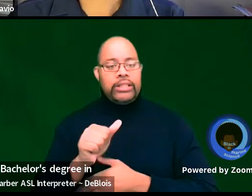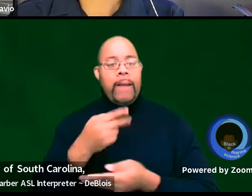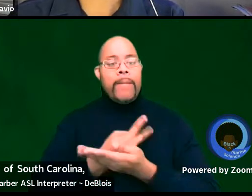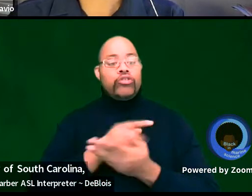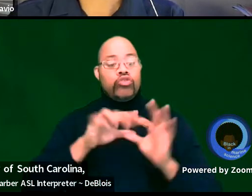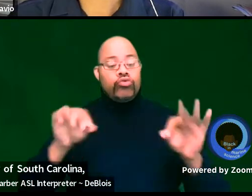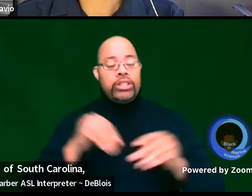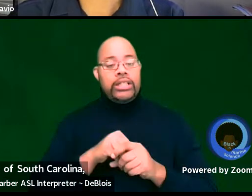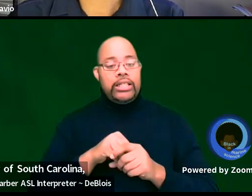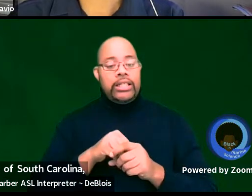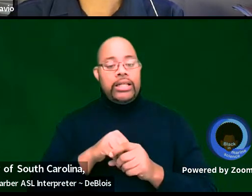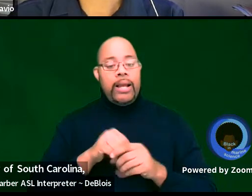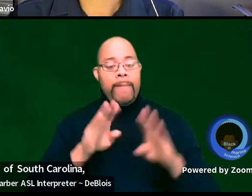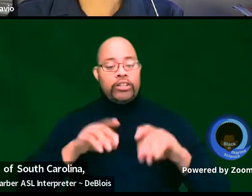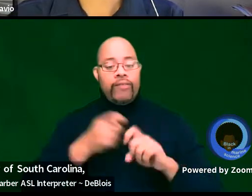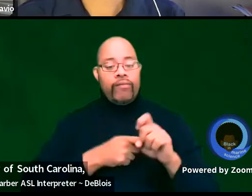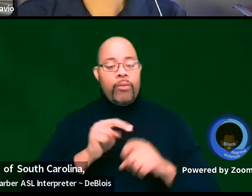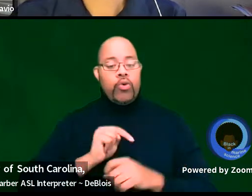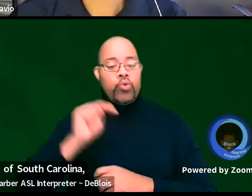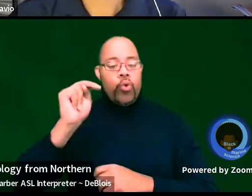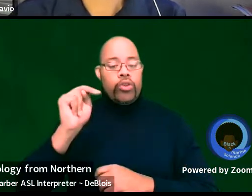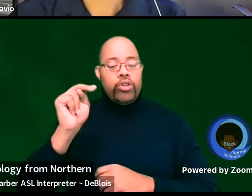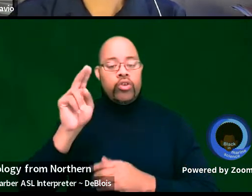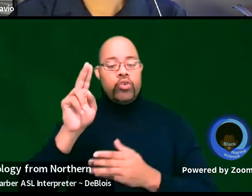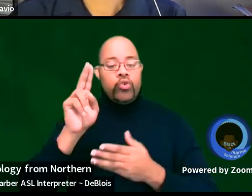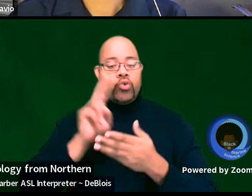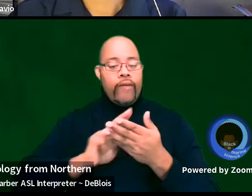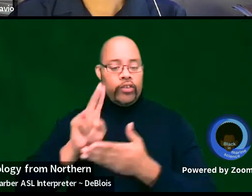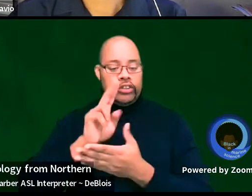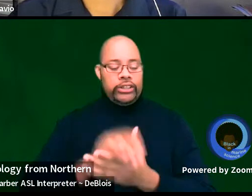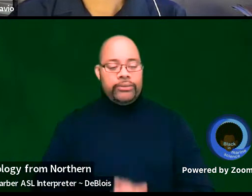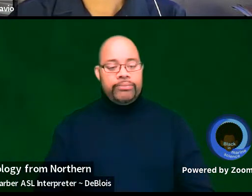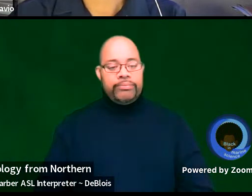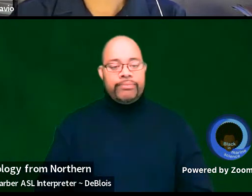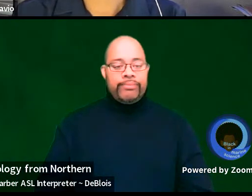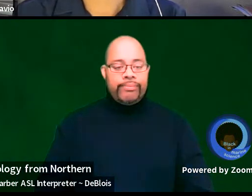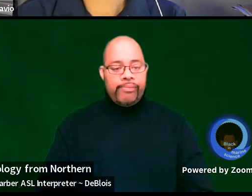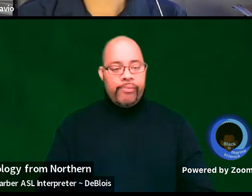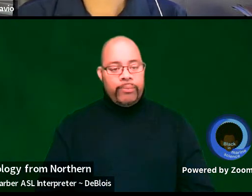degree in marine biology from Northern University.